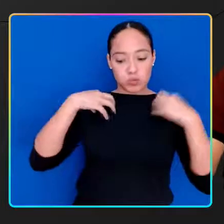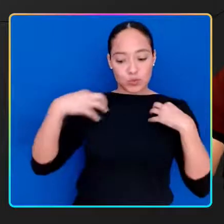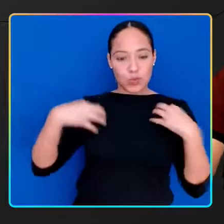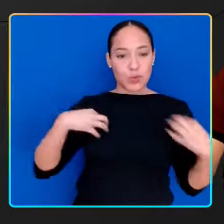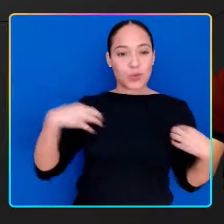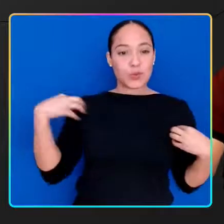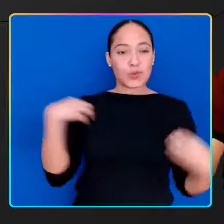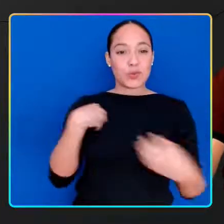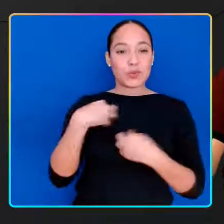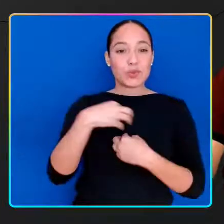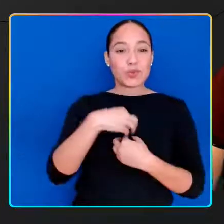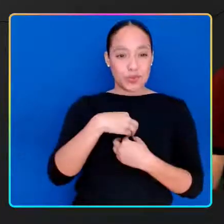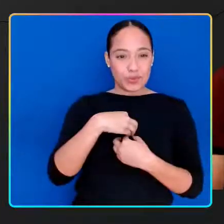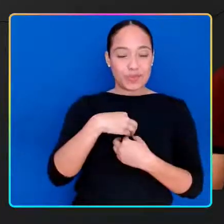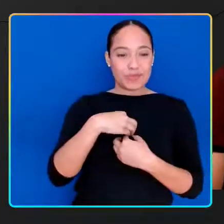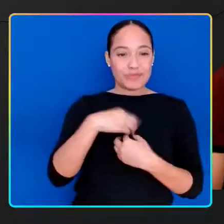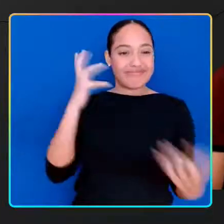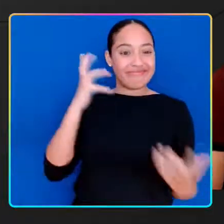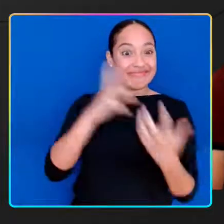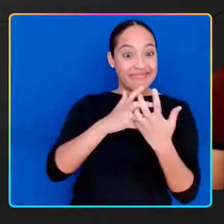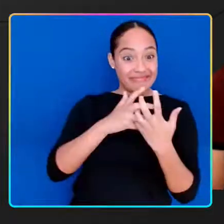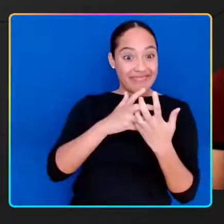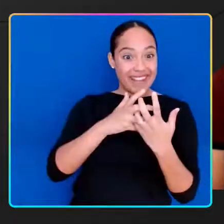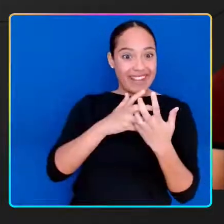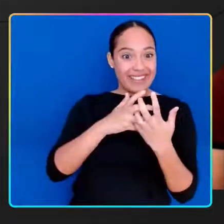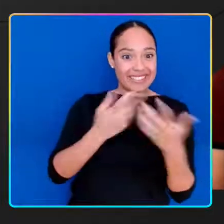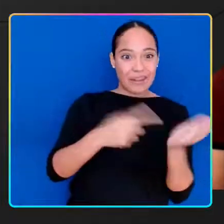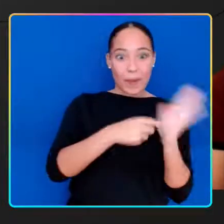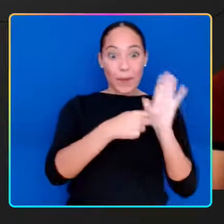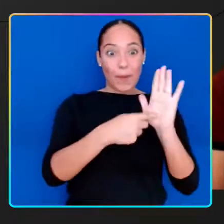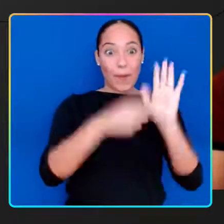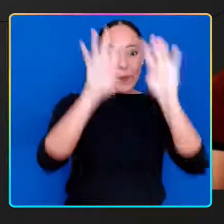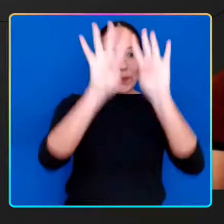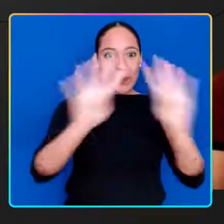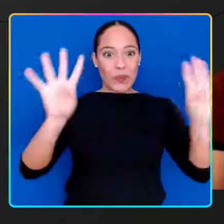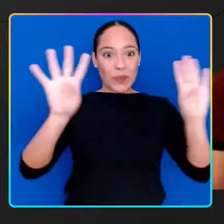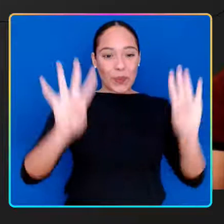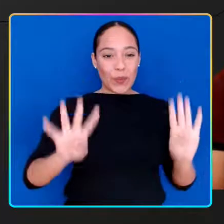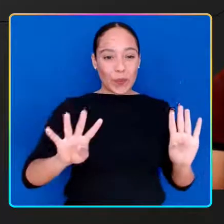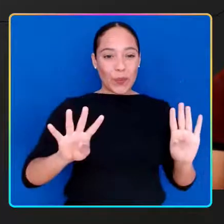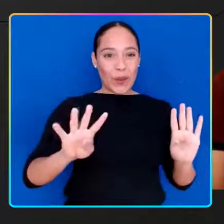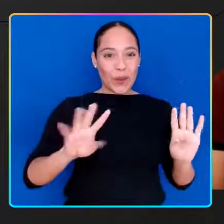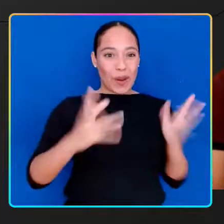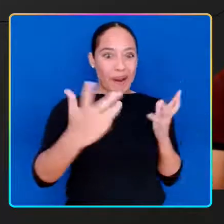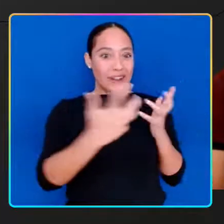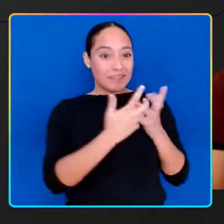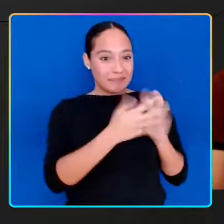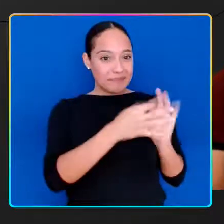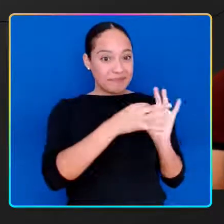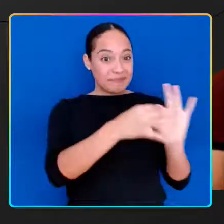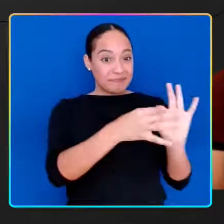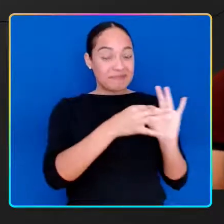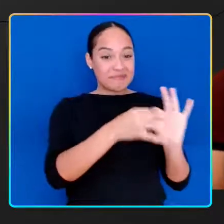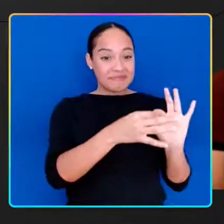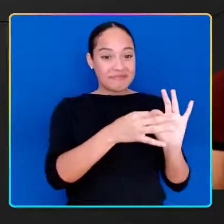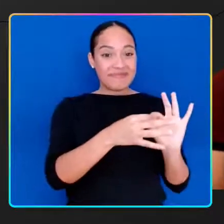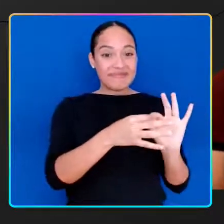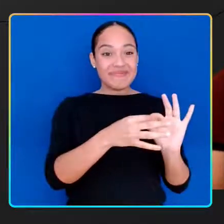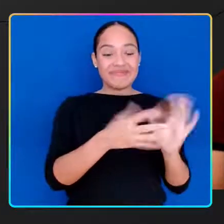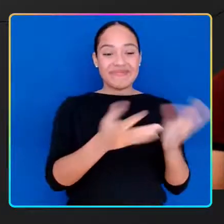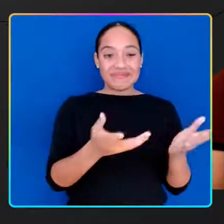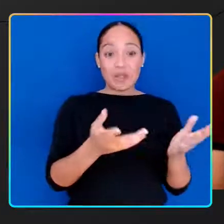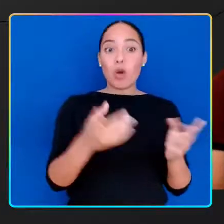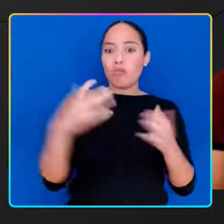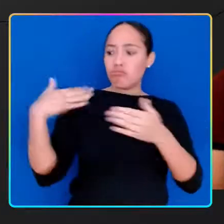new branding, which is exciting. So if anyone is watching this, you'll see we've got some exciting new branding. Thank you to the